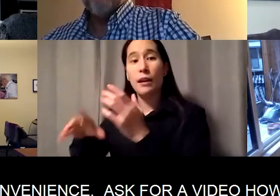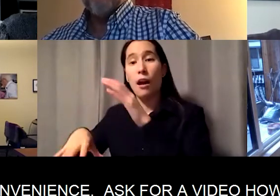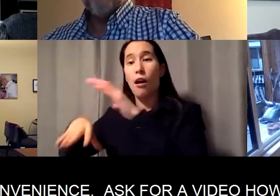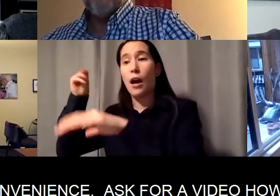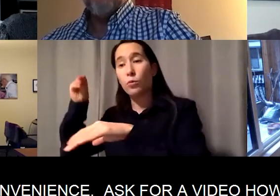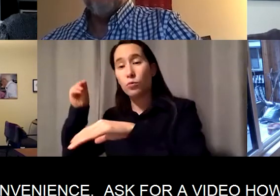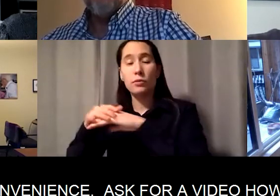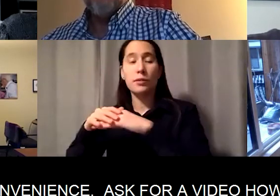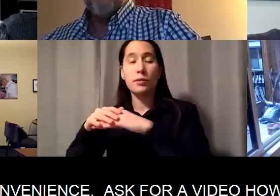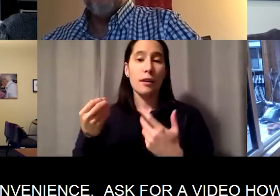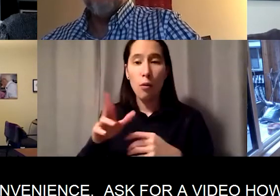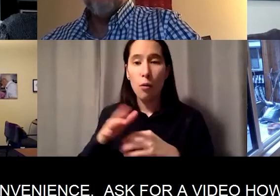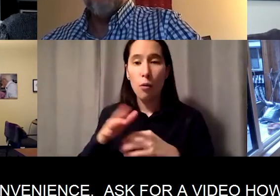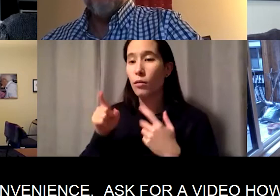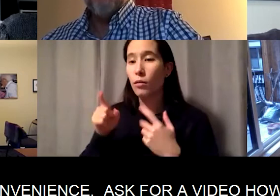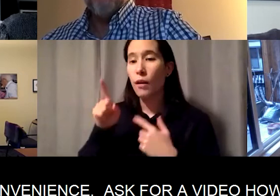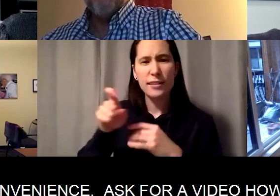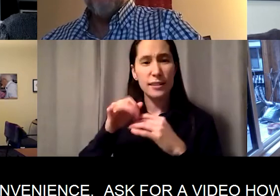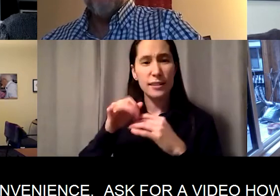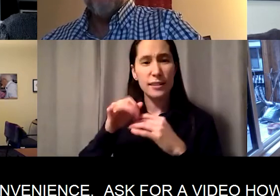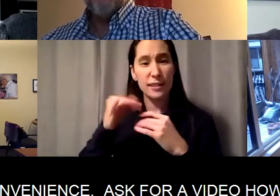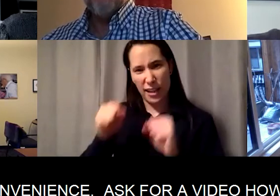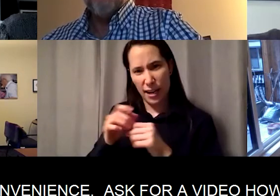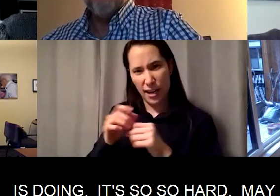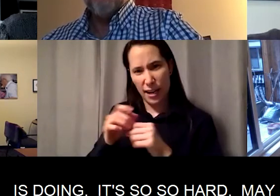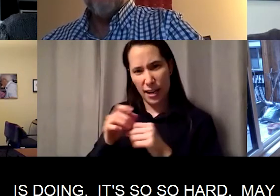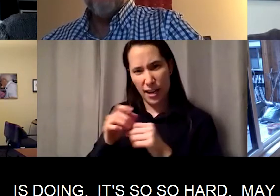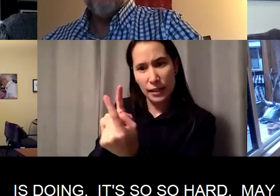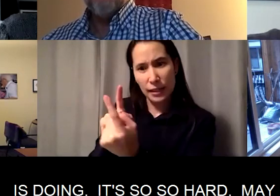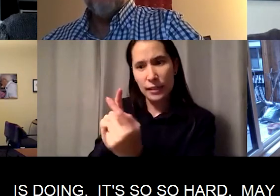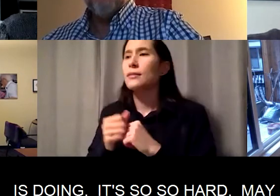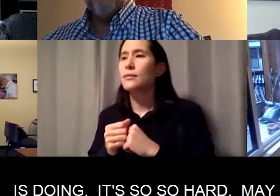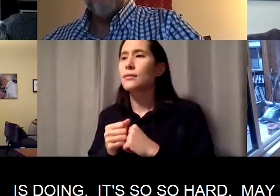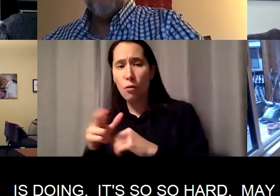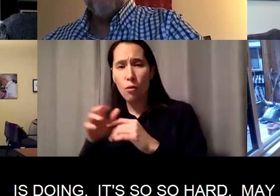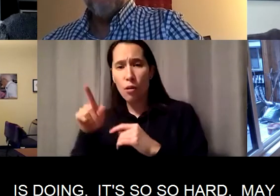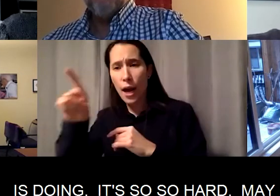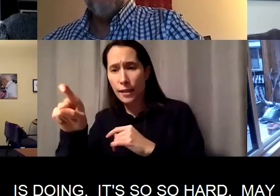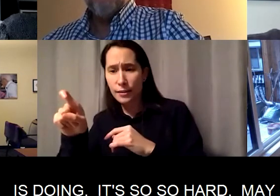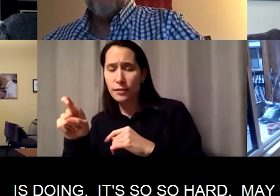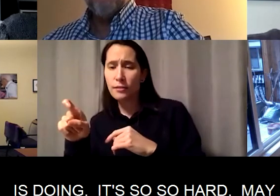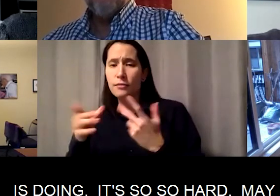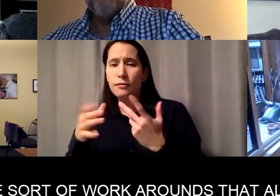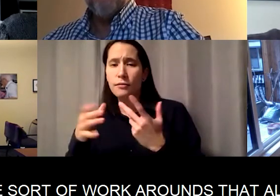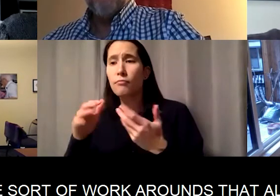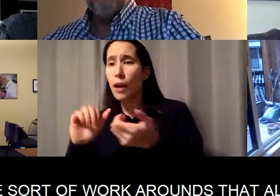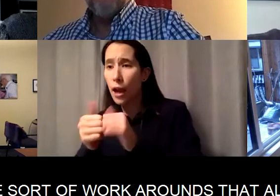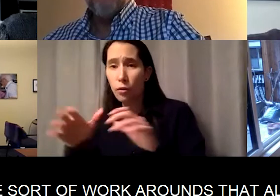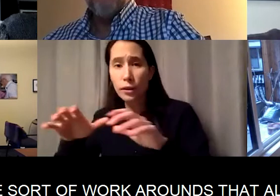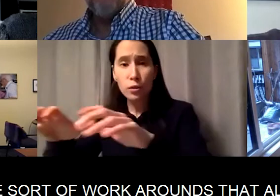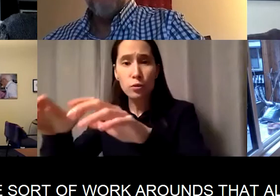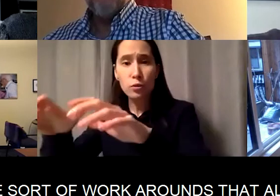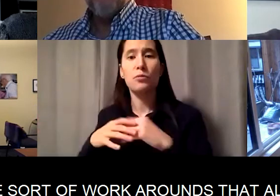for a video of how the person is doing. It's so hard, but there may be some sort